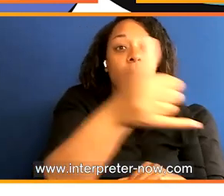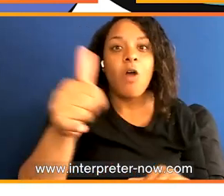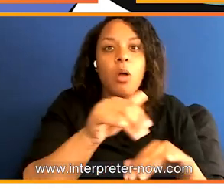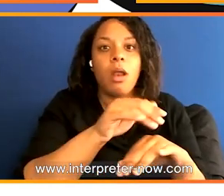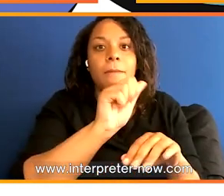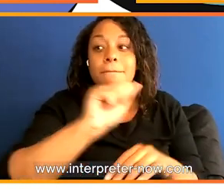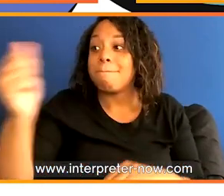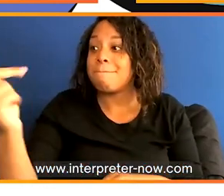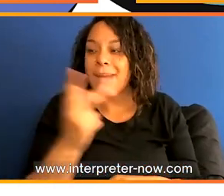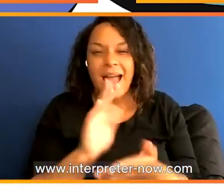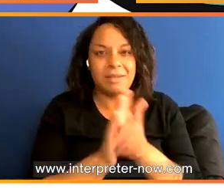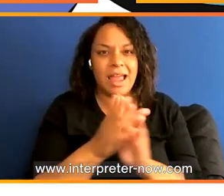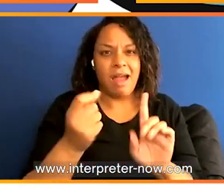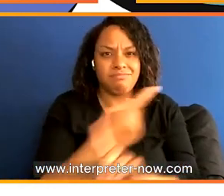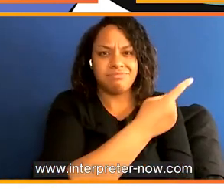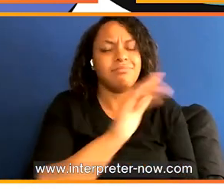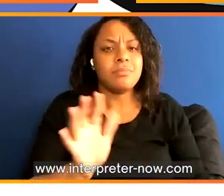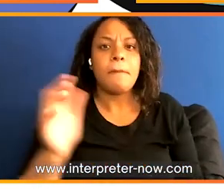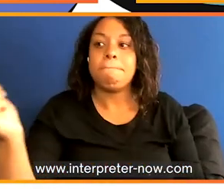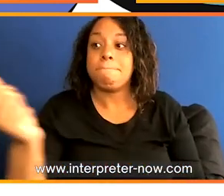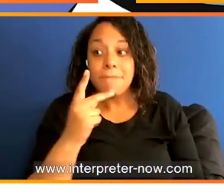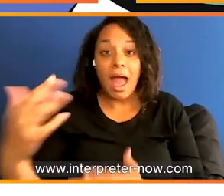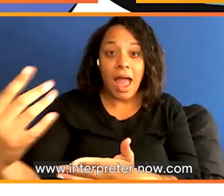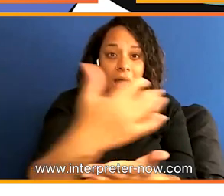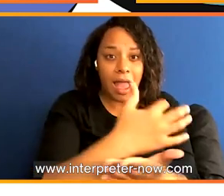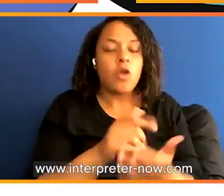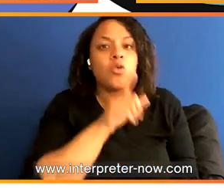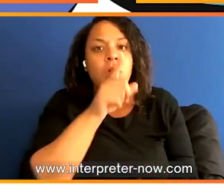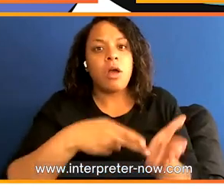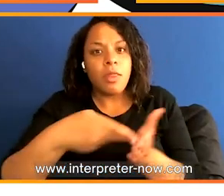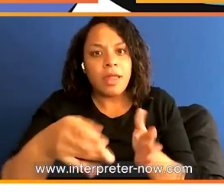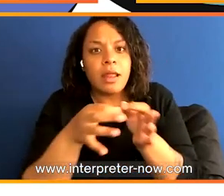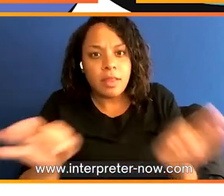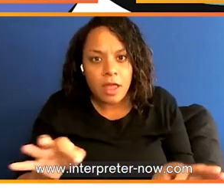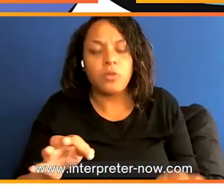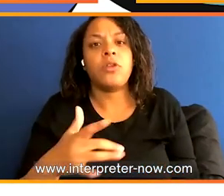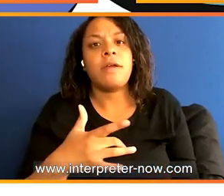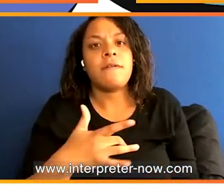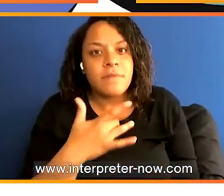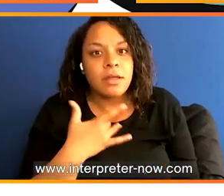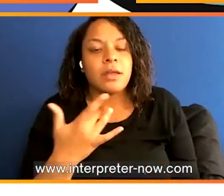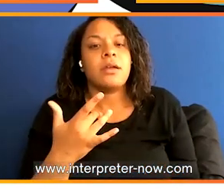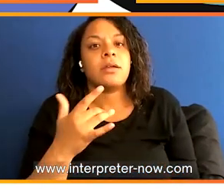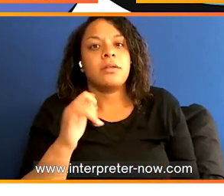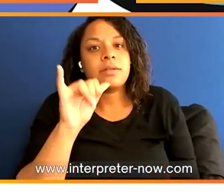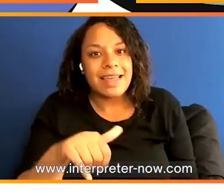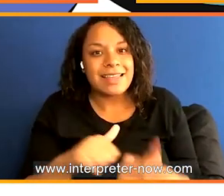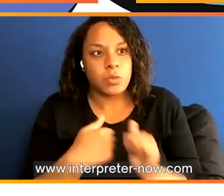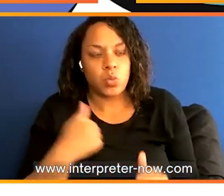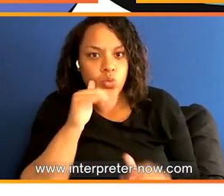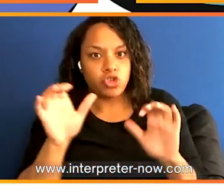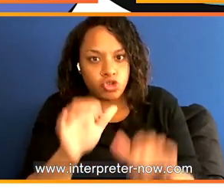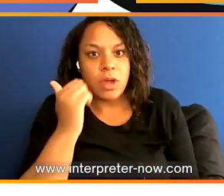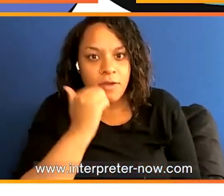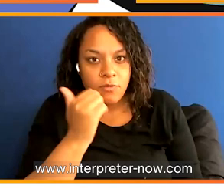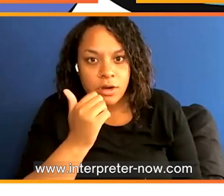It's not the game of telephone where it comes back super different, but what comes back is this real authentic language and feeling of like,